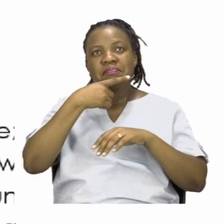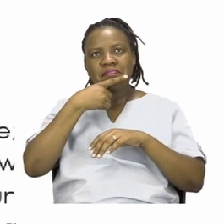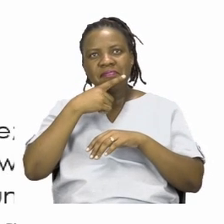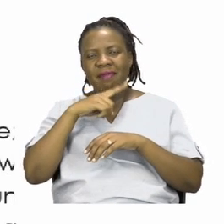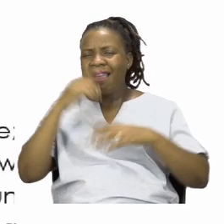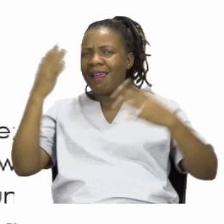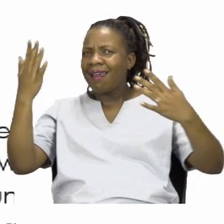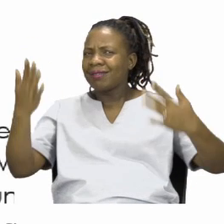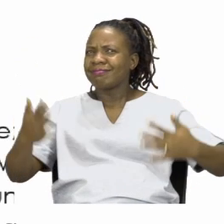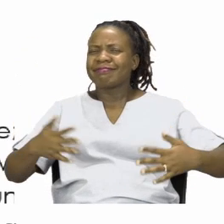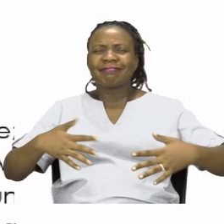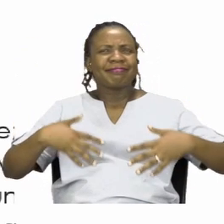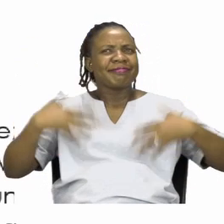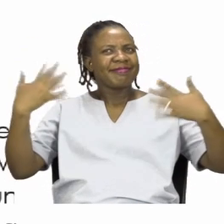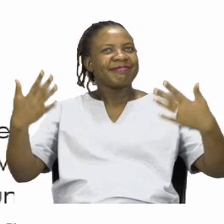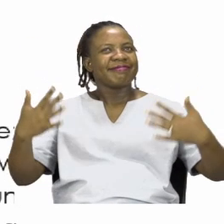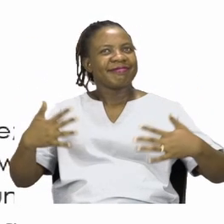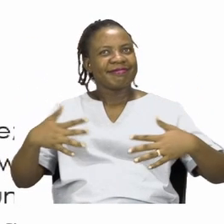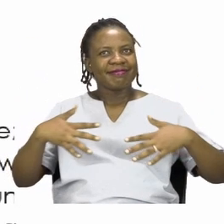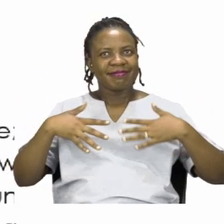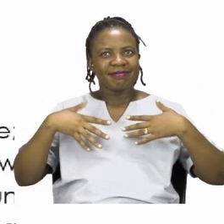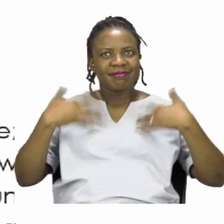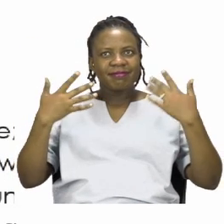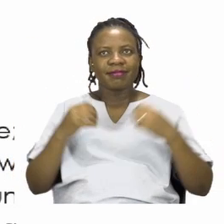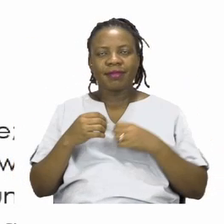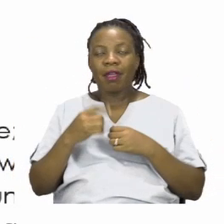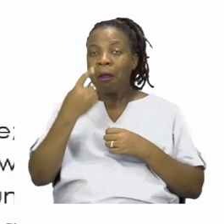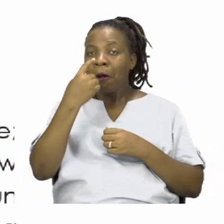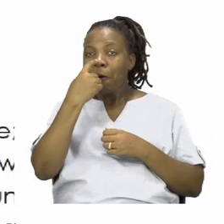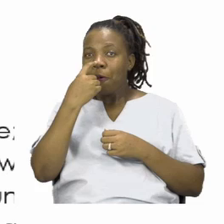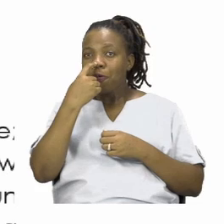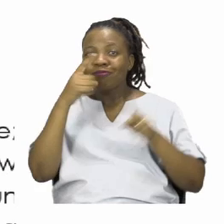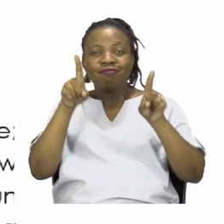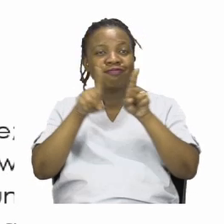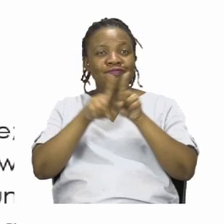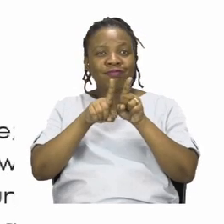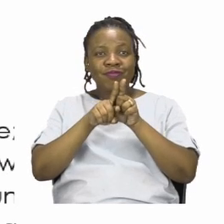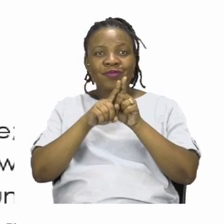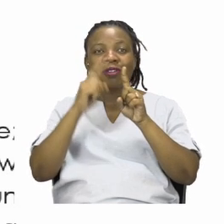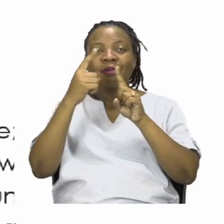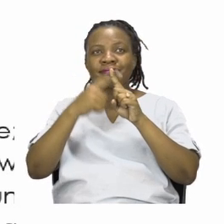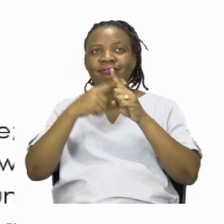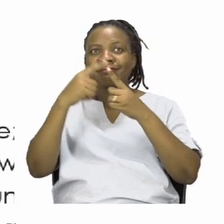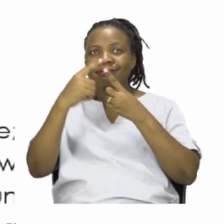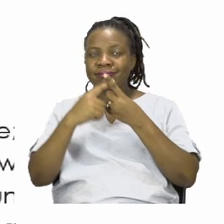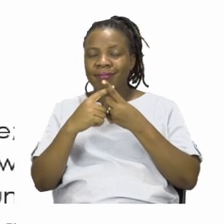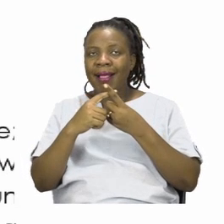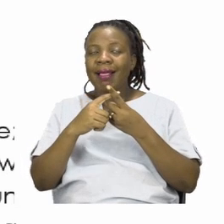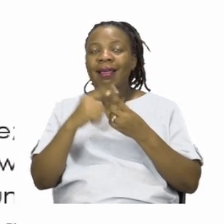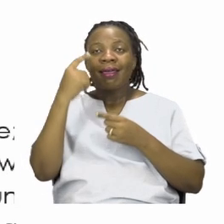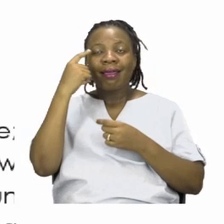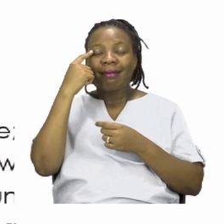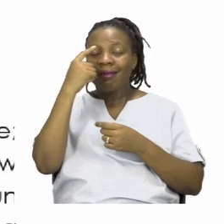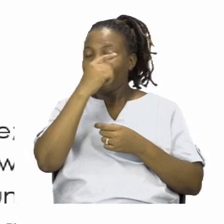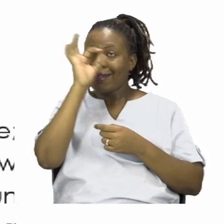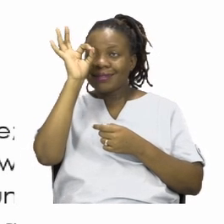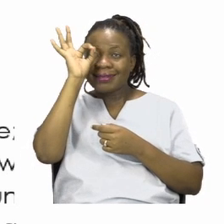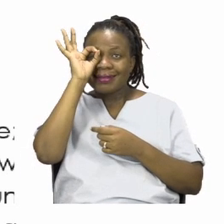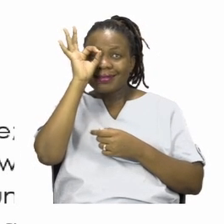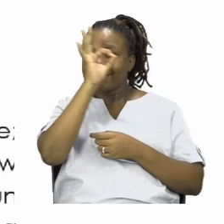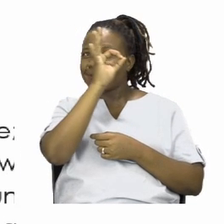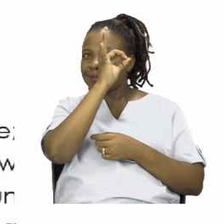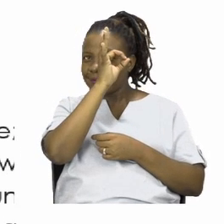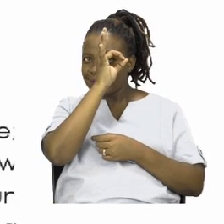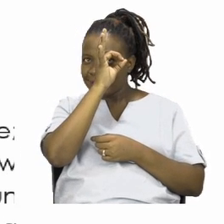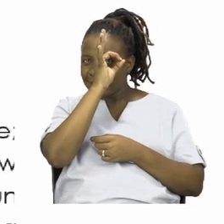jolly, happy soul with a carrot nose, button eyes, and an old